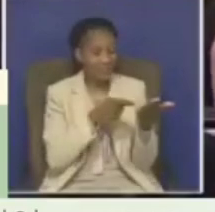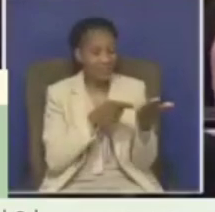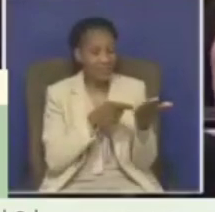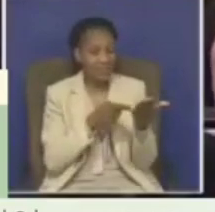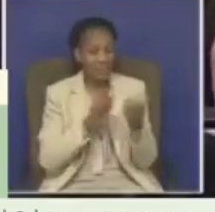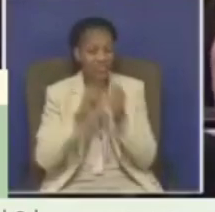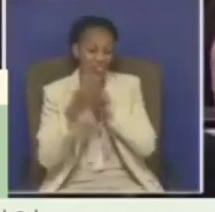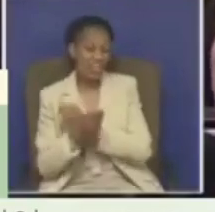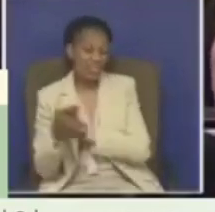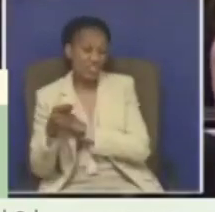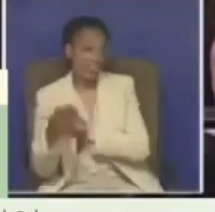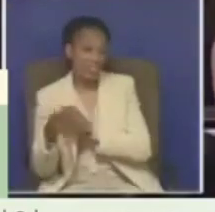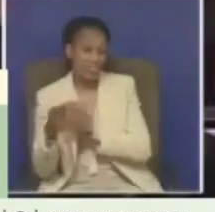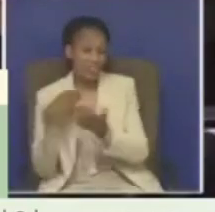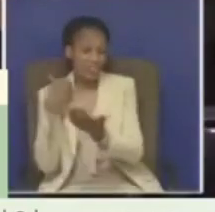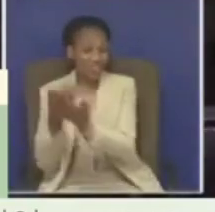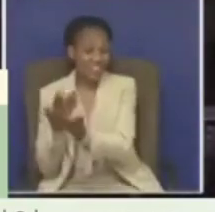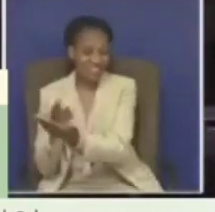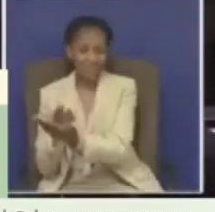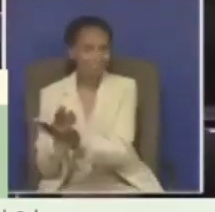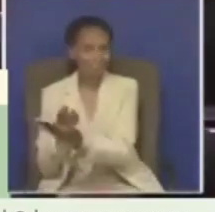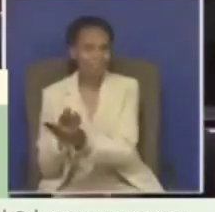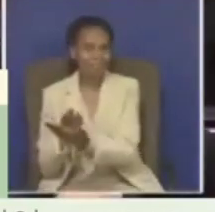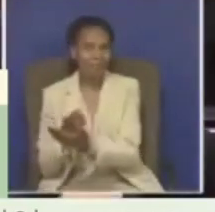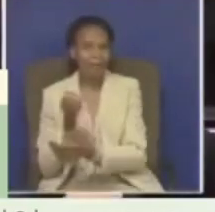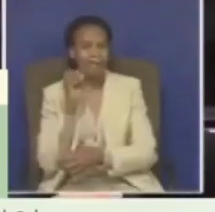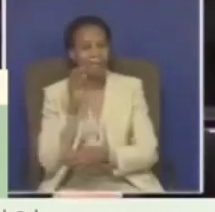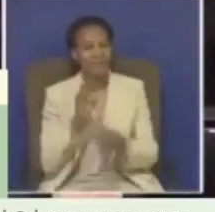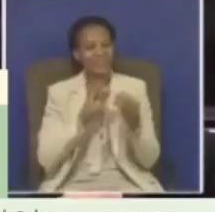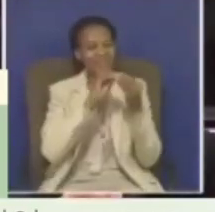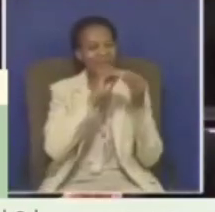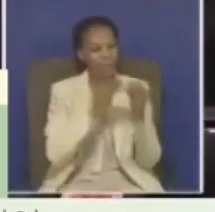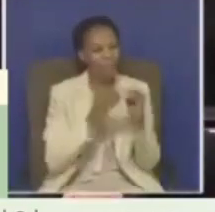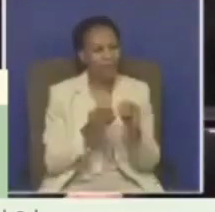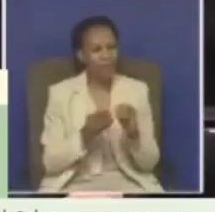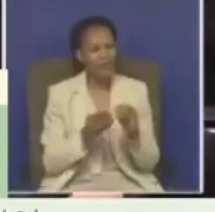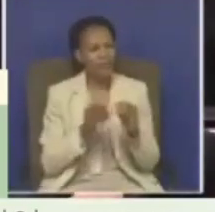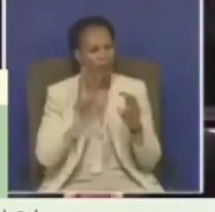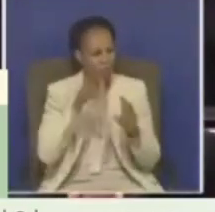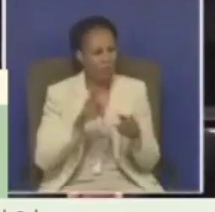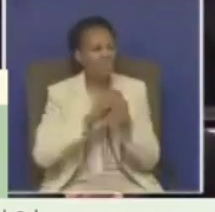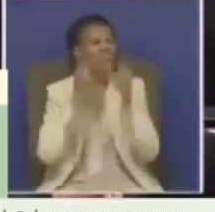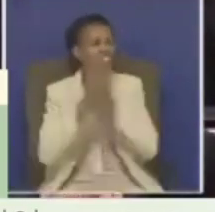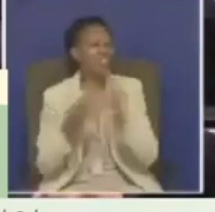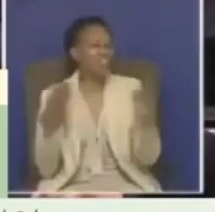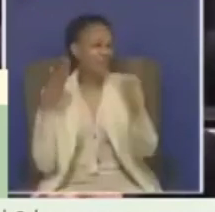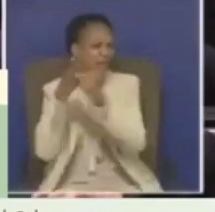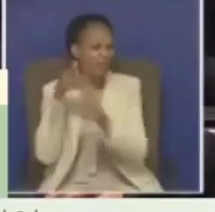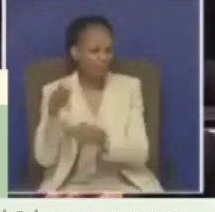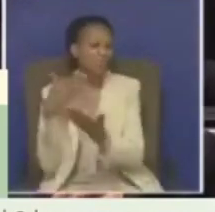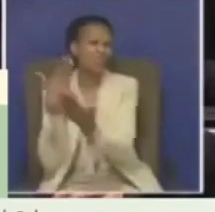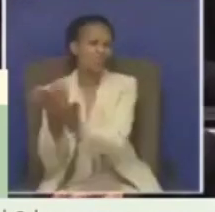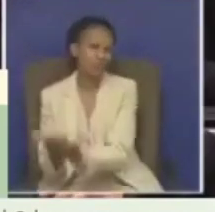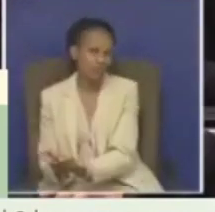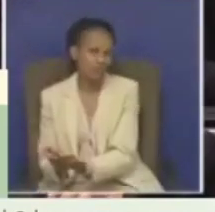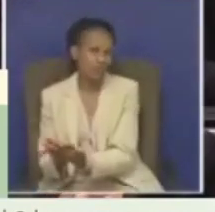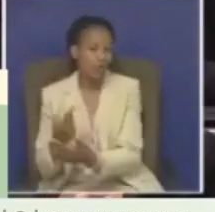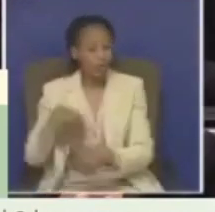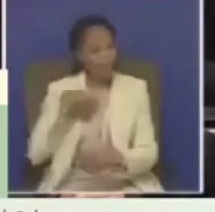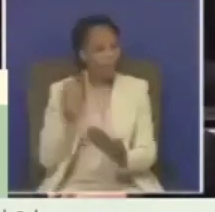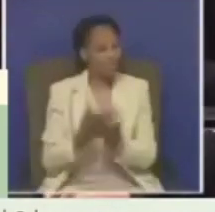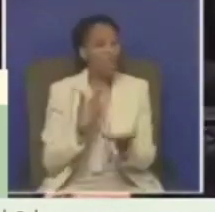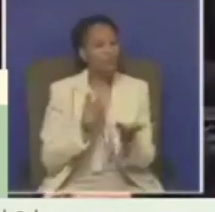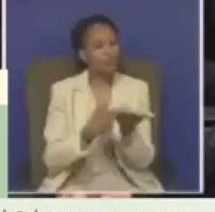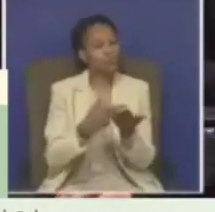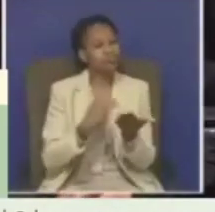the problem is that the amendment changes the total purpose of the original resolution. We can argue about the contents of the